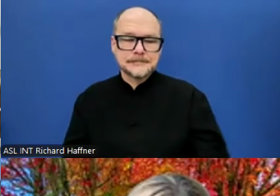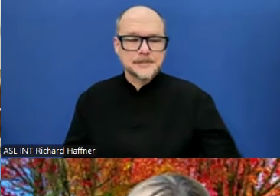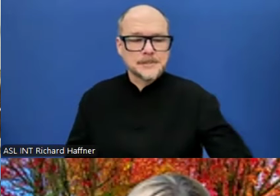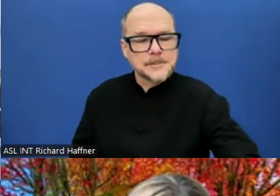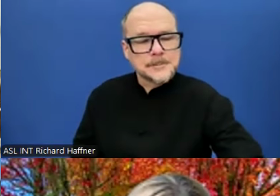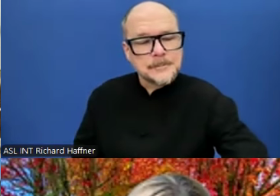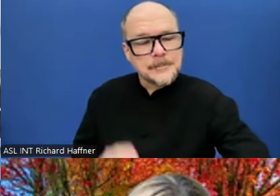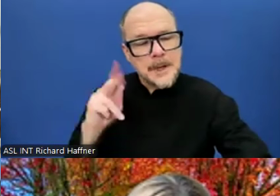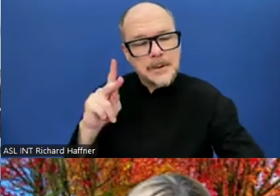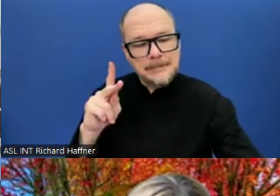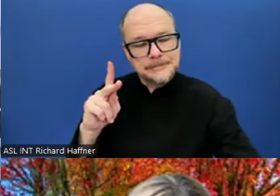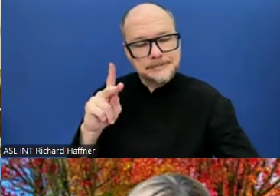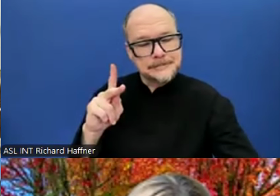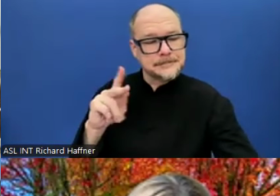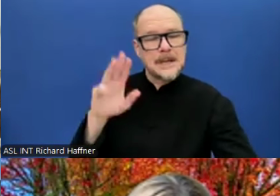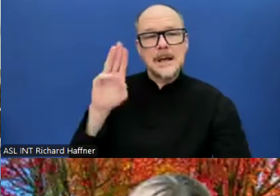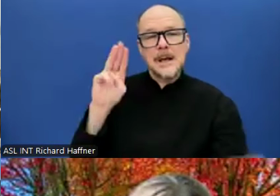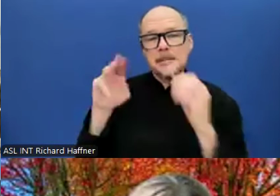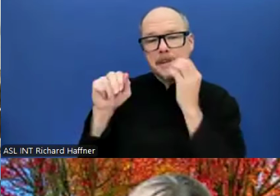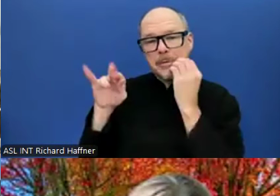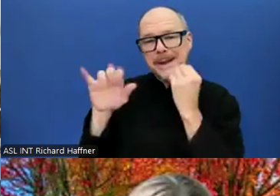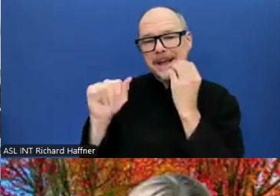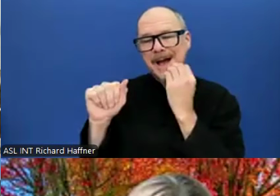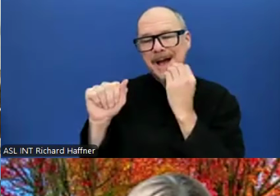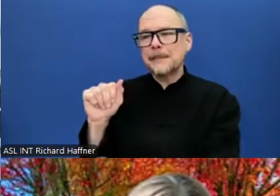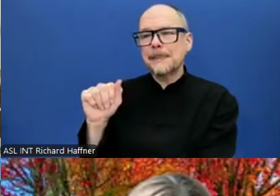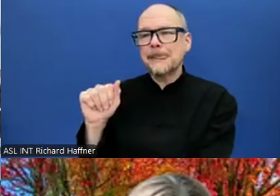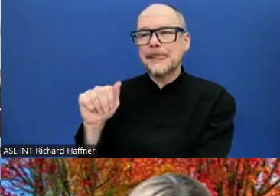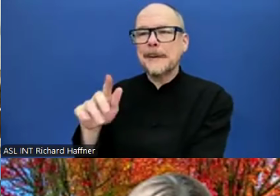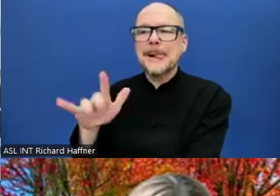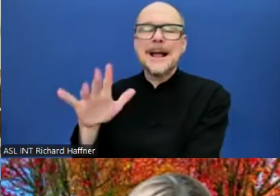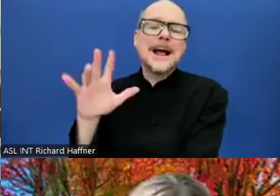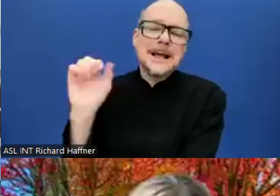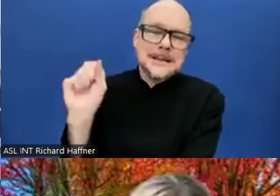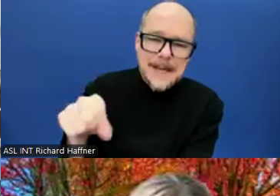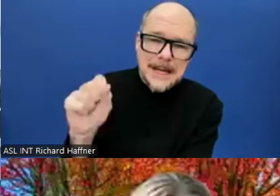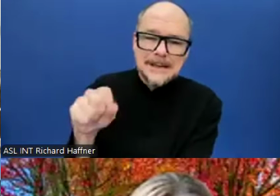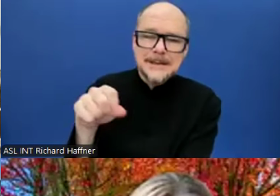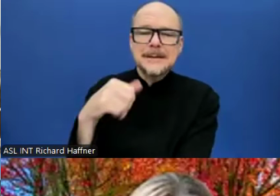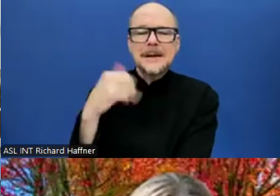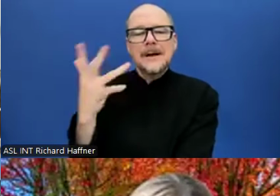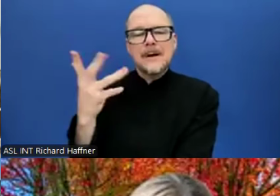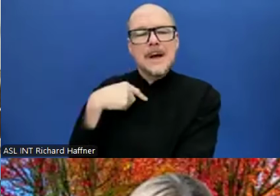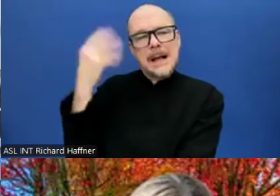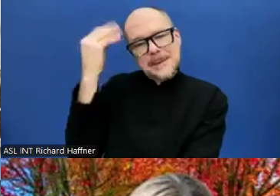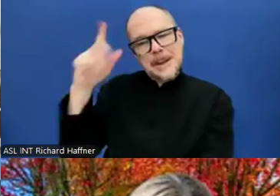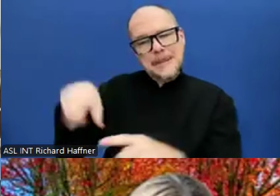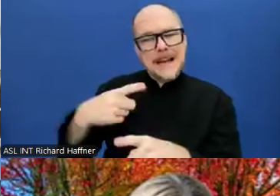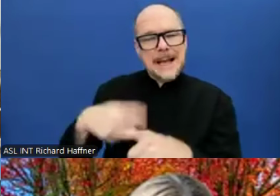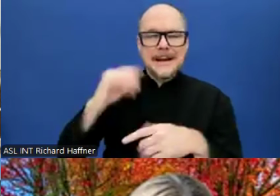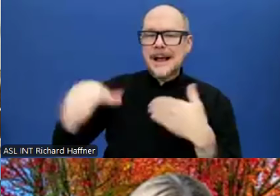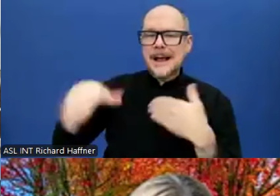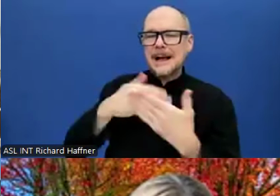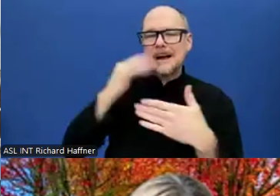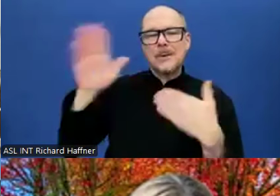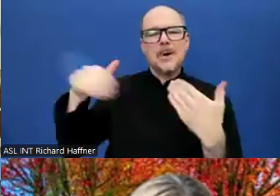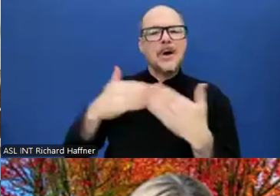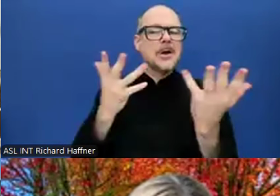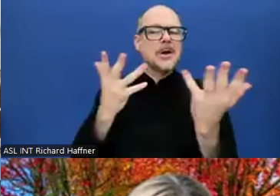Okay, Maria. Okay, yes. So this is, I'm thinking about how all of this would play